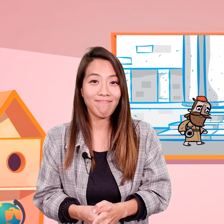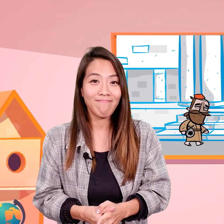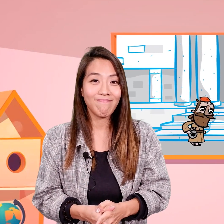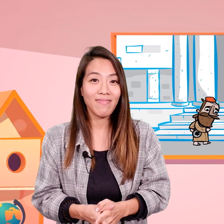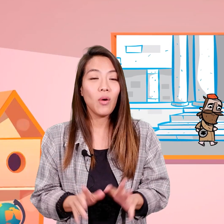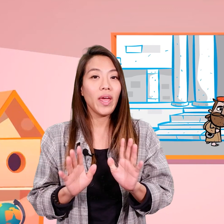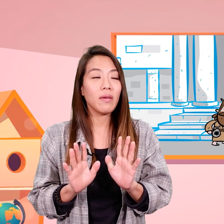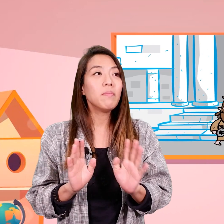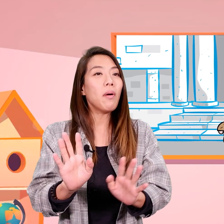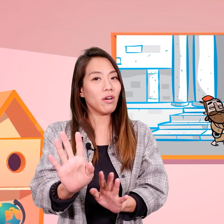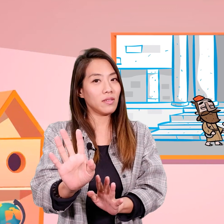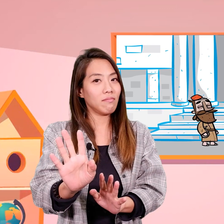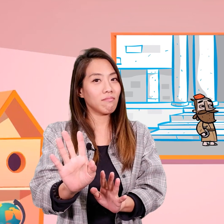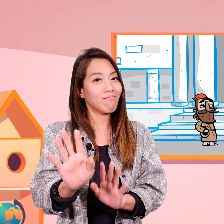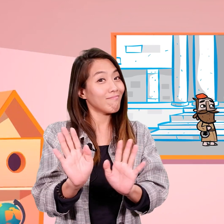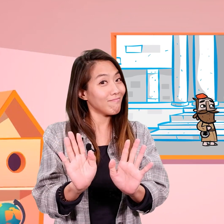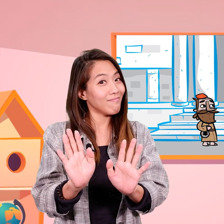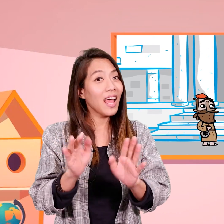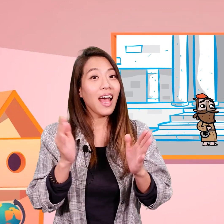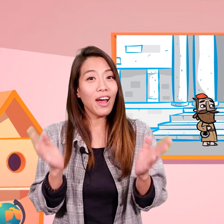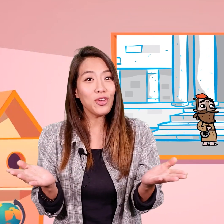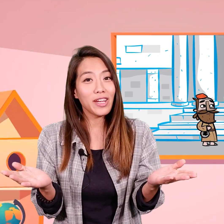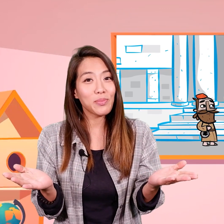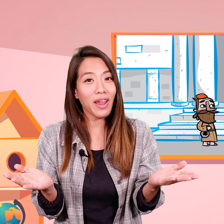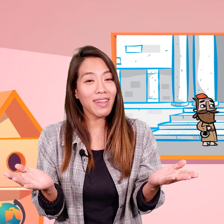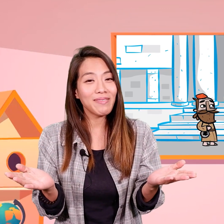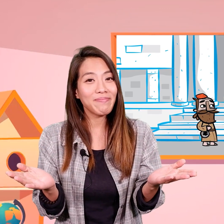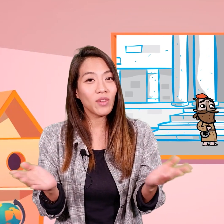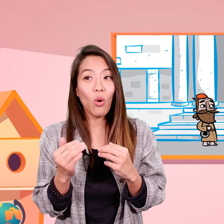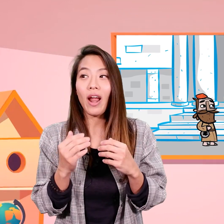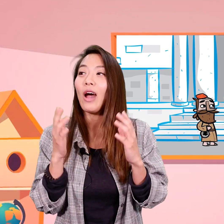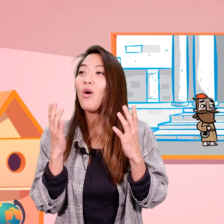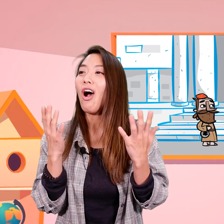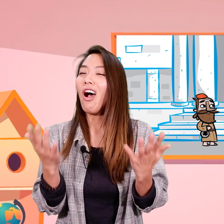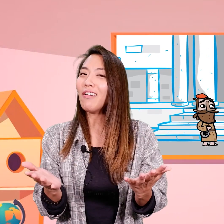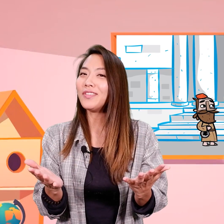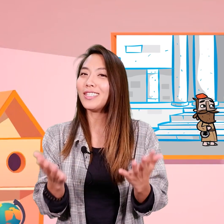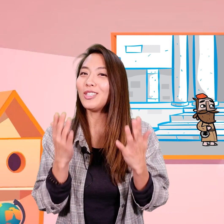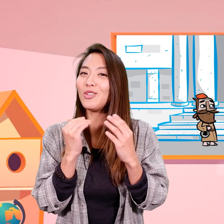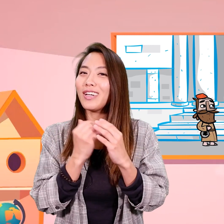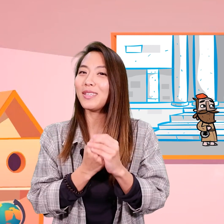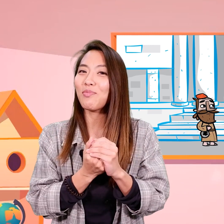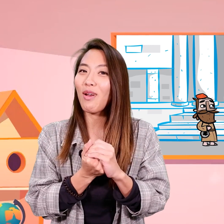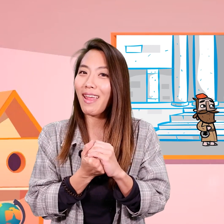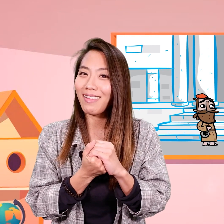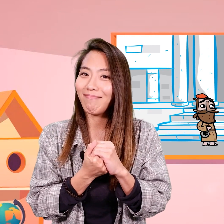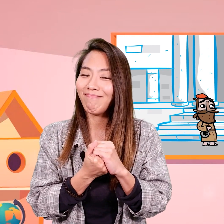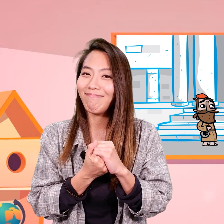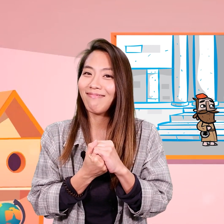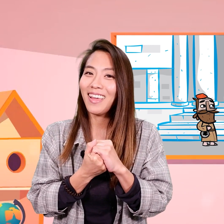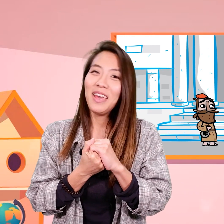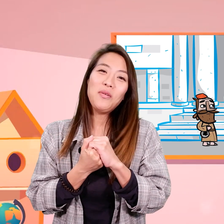pray. Wait, pause. How do you guys pray? Or how often do you guys